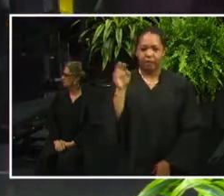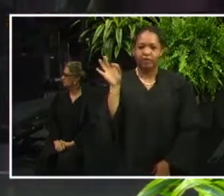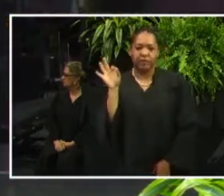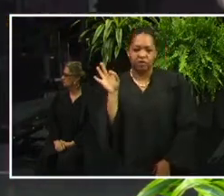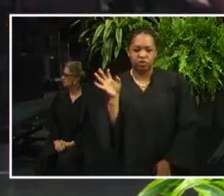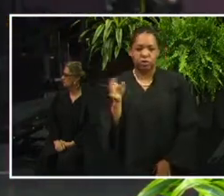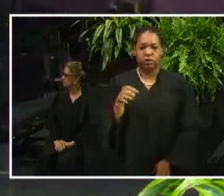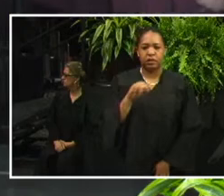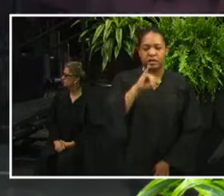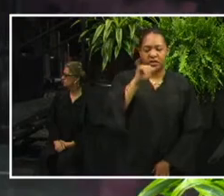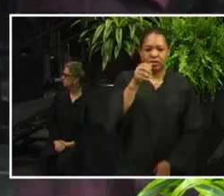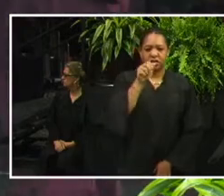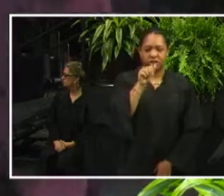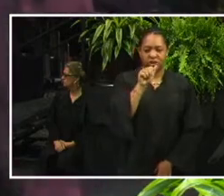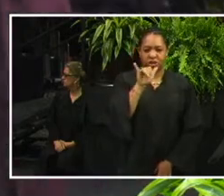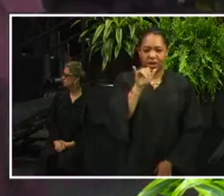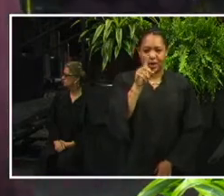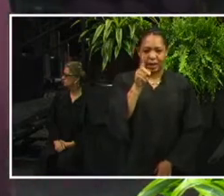Jaded Lee Fish.